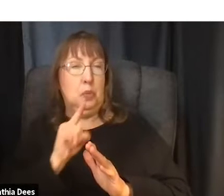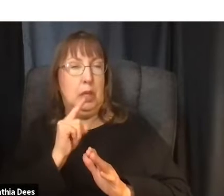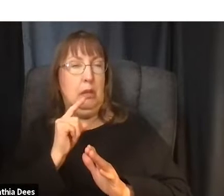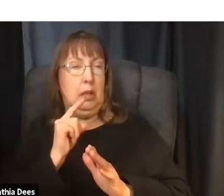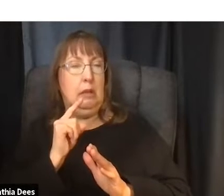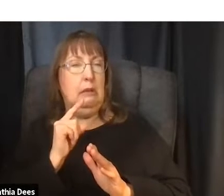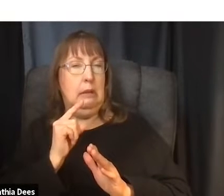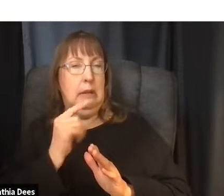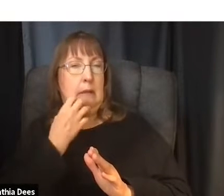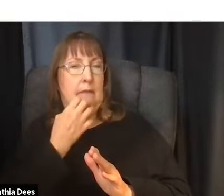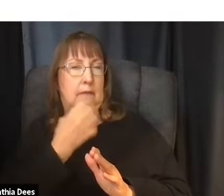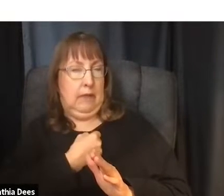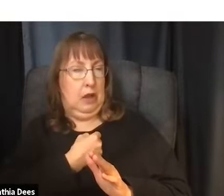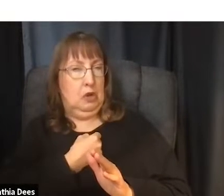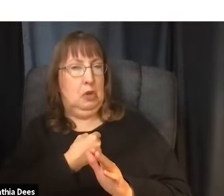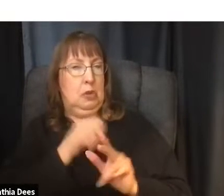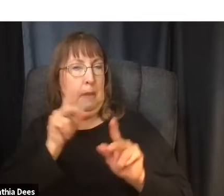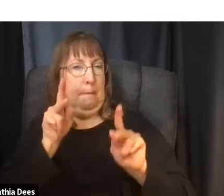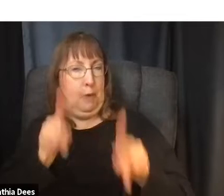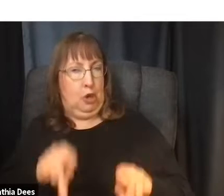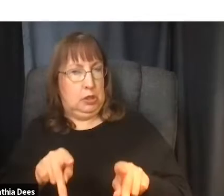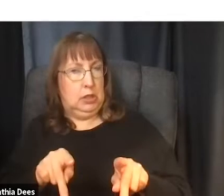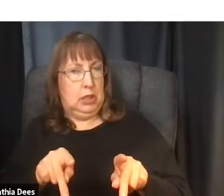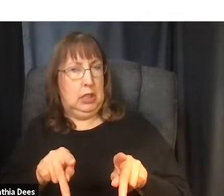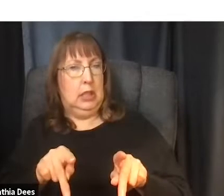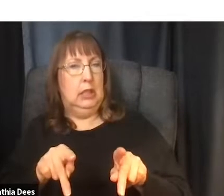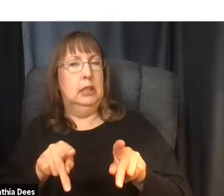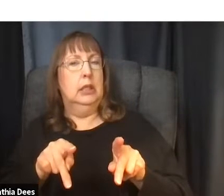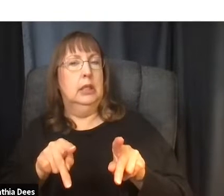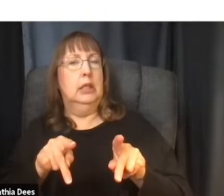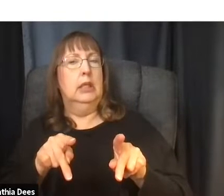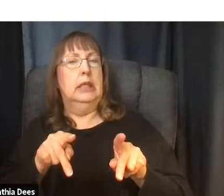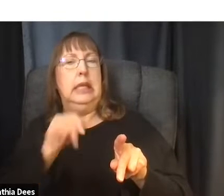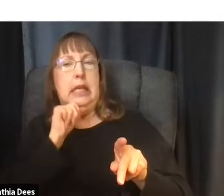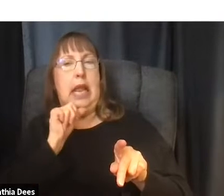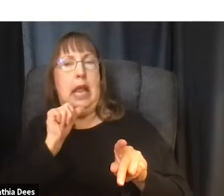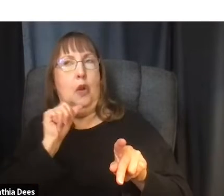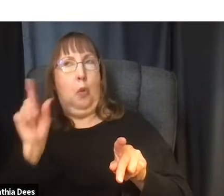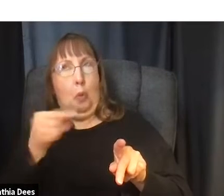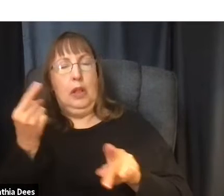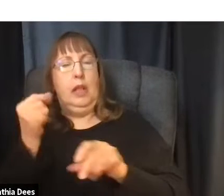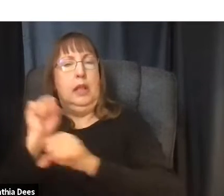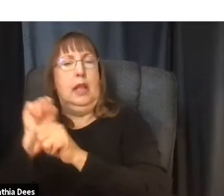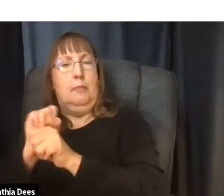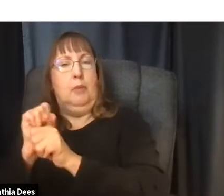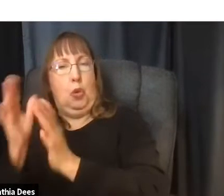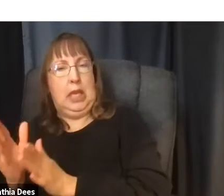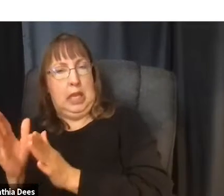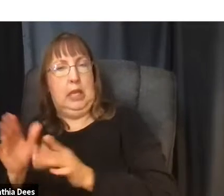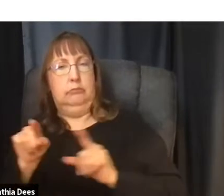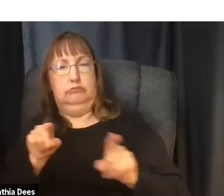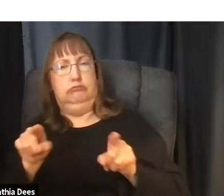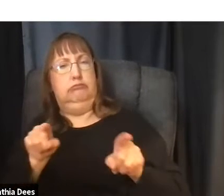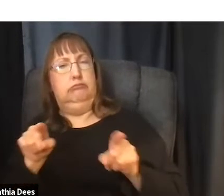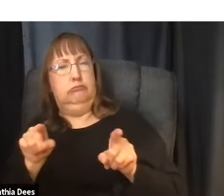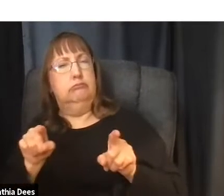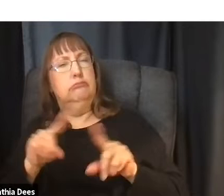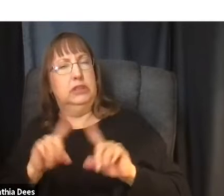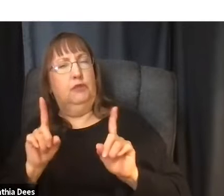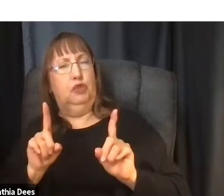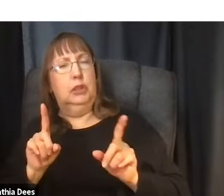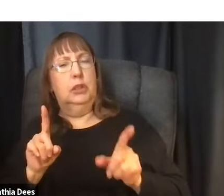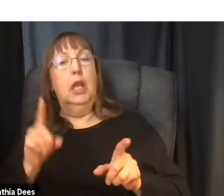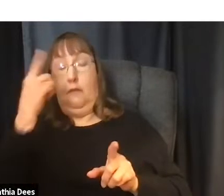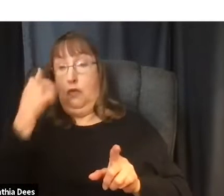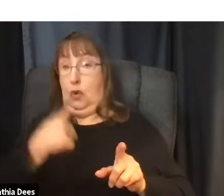they valued the person over the employee. And I'm very proud to say, for me,